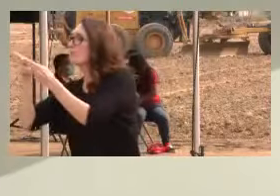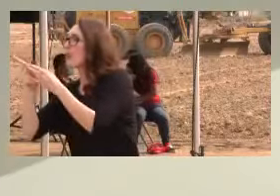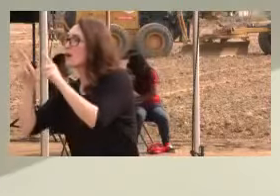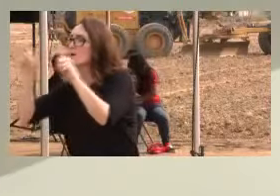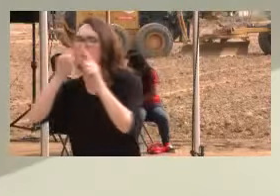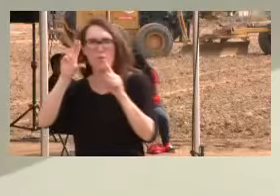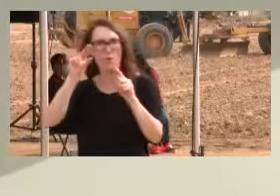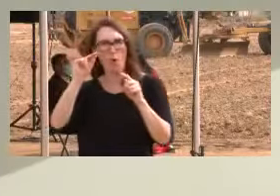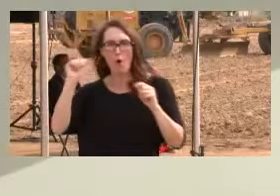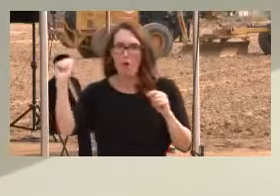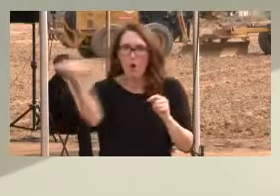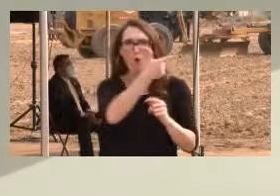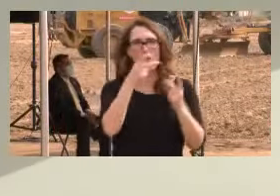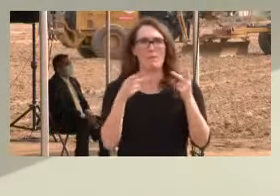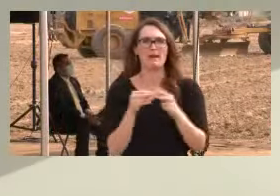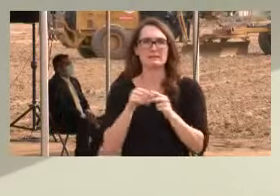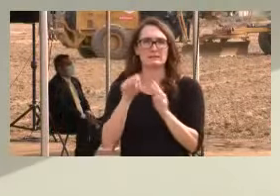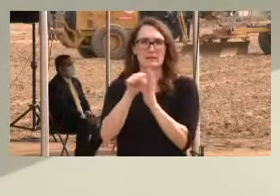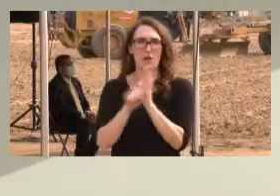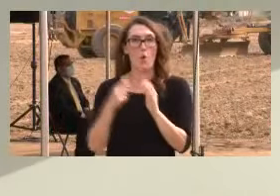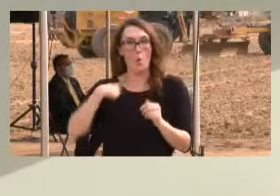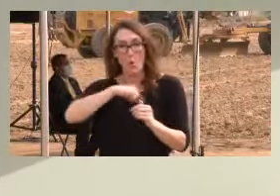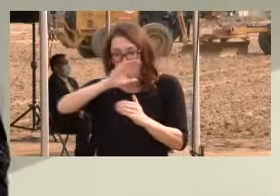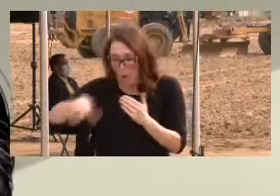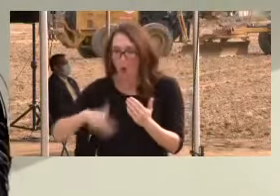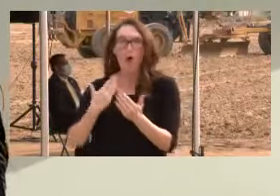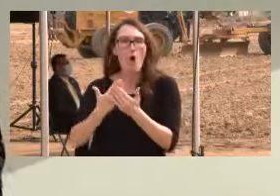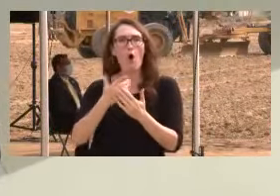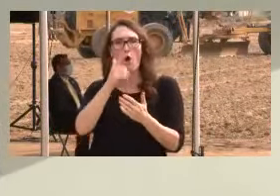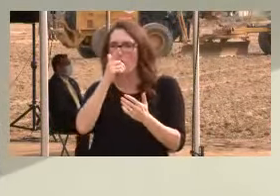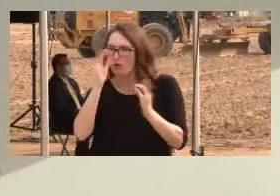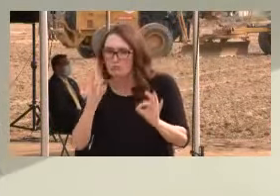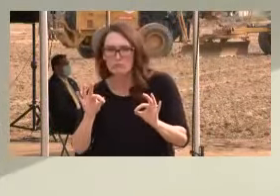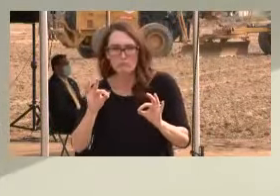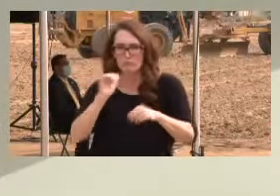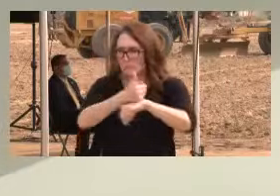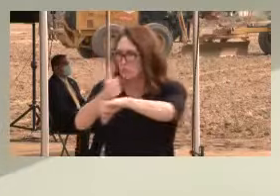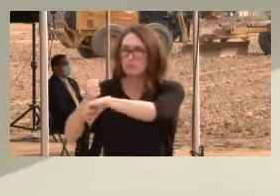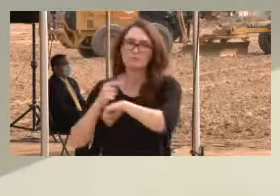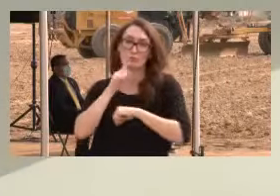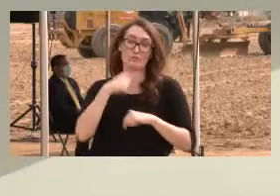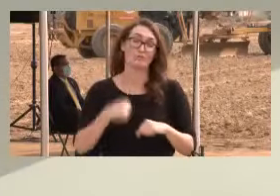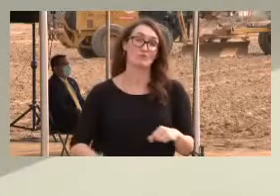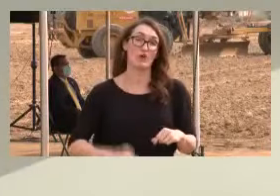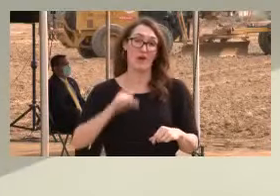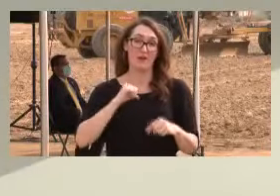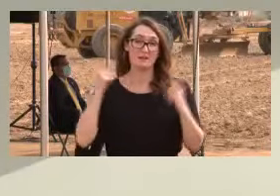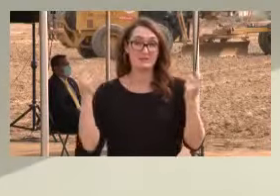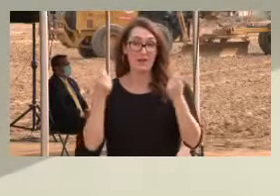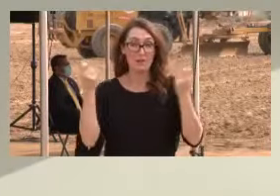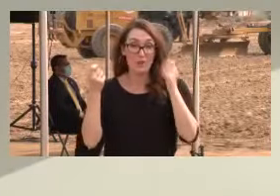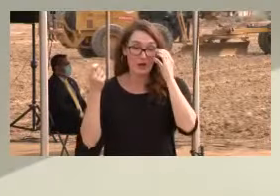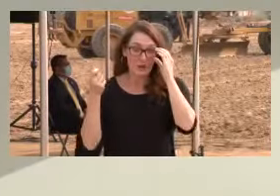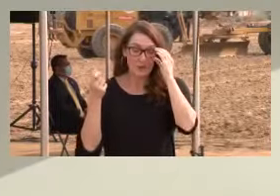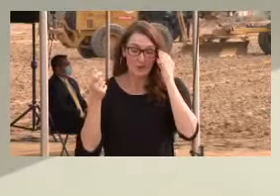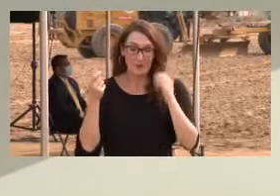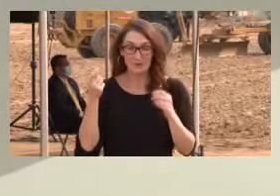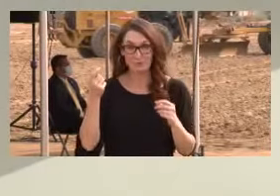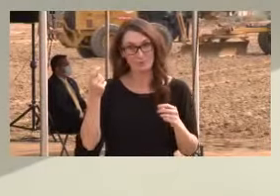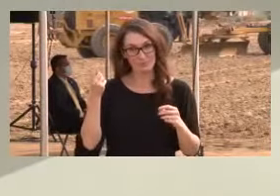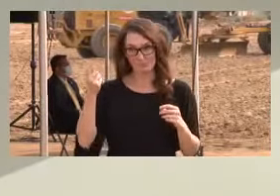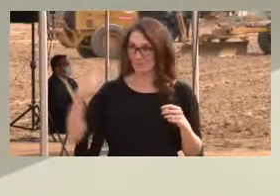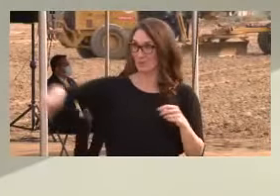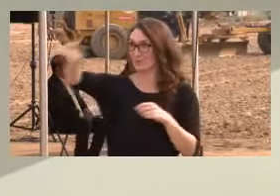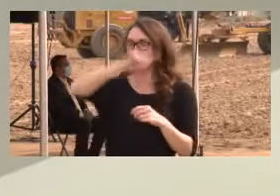you all are putting that vision into motion. So it gives me great pride to be able to celebrate you, and I speak on behalf